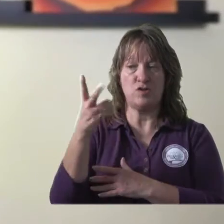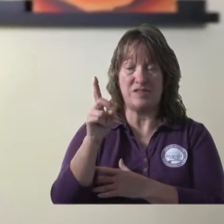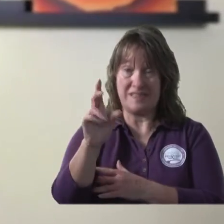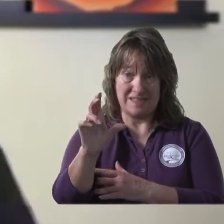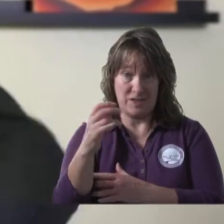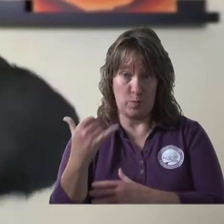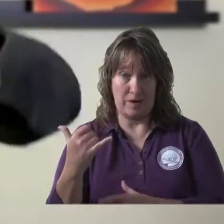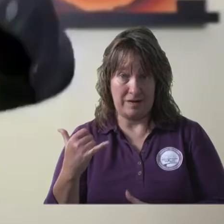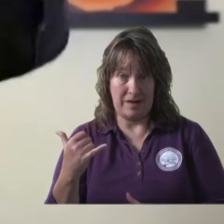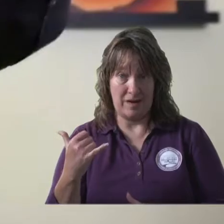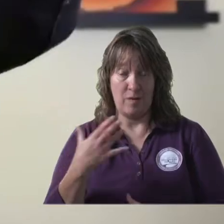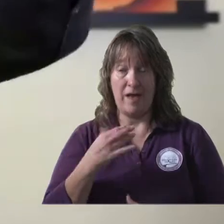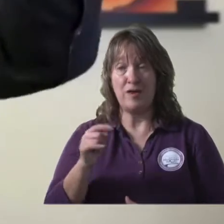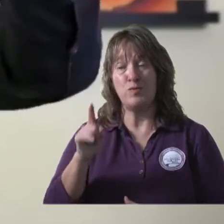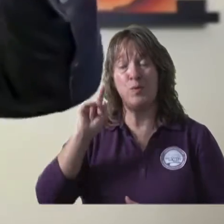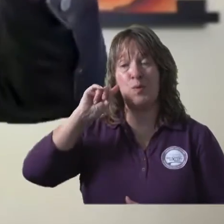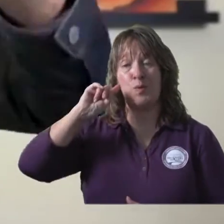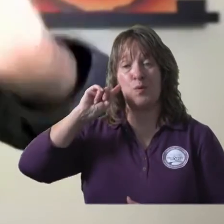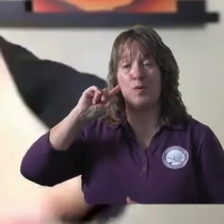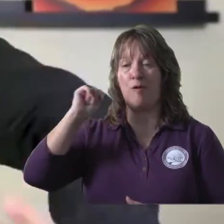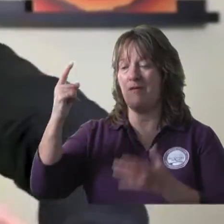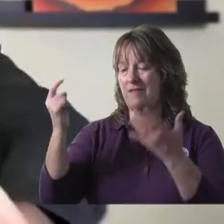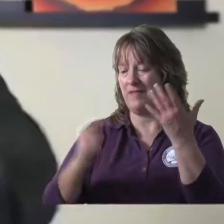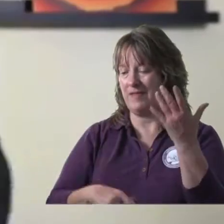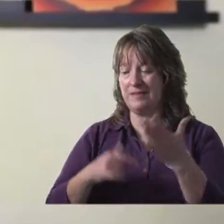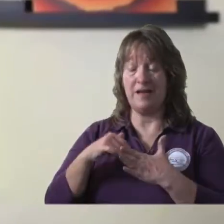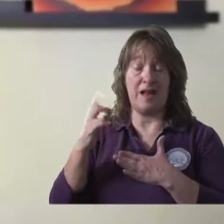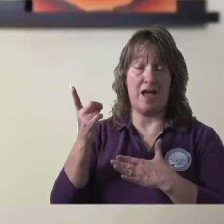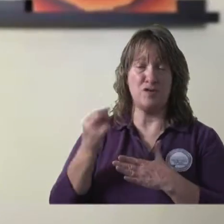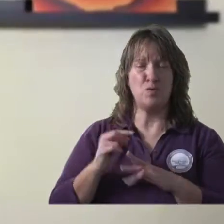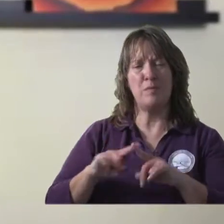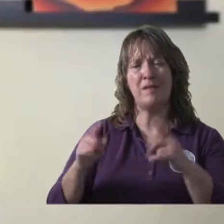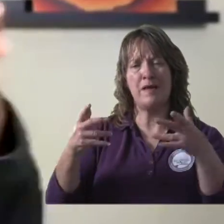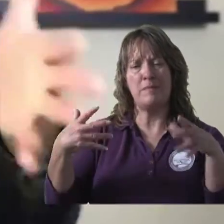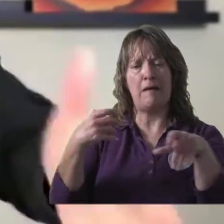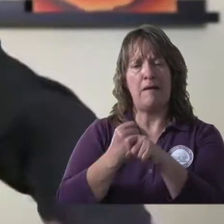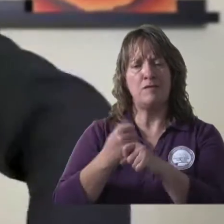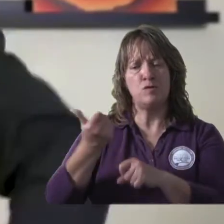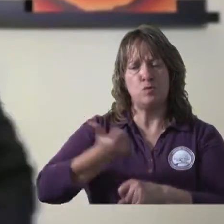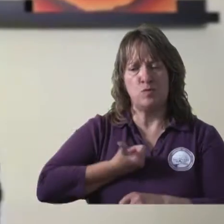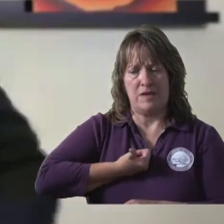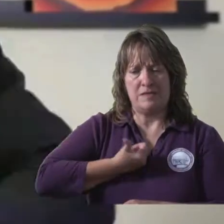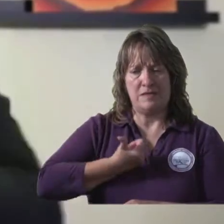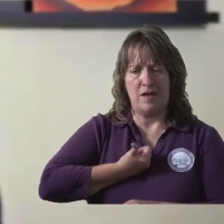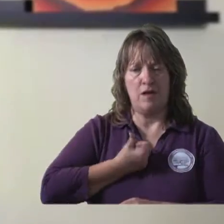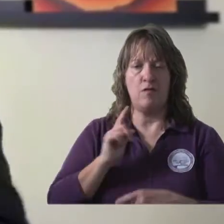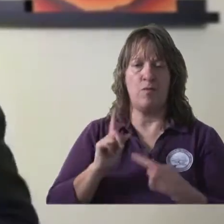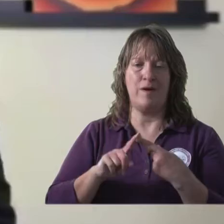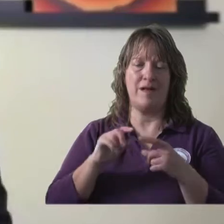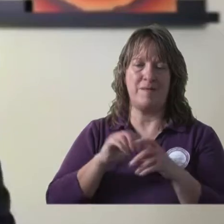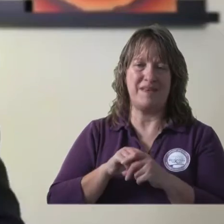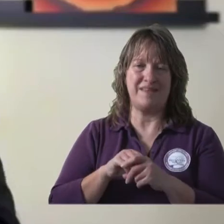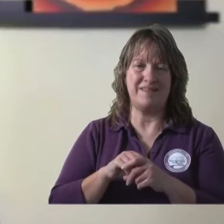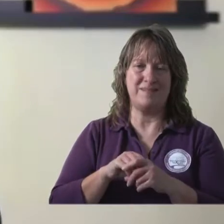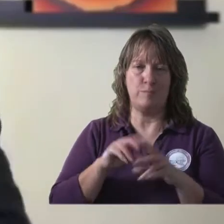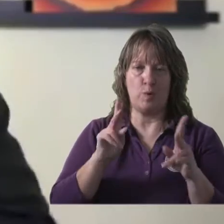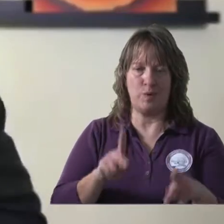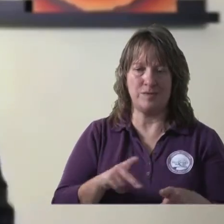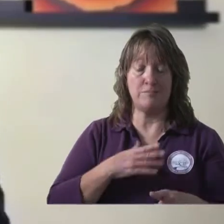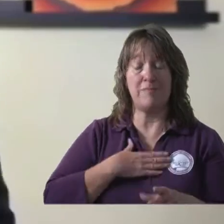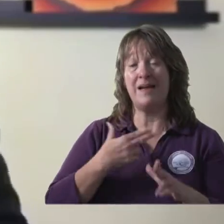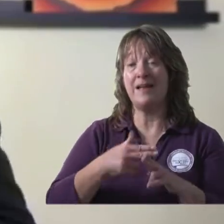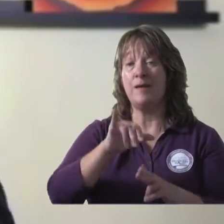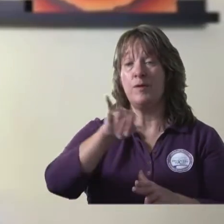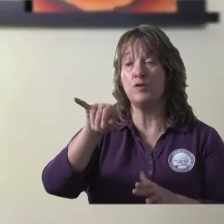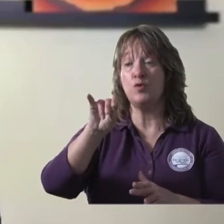D.C., and you heard all of the things that I do, but let me introduce myself as I do when I'm in these spaces. Hi, my name is